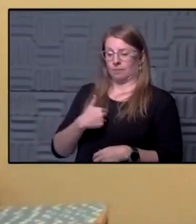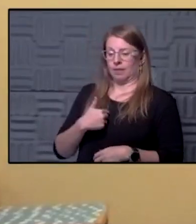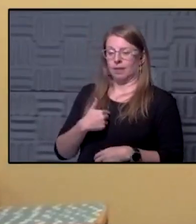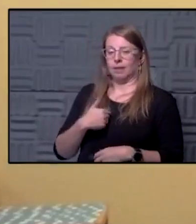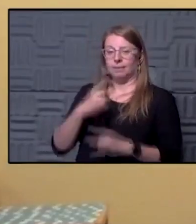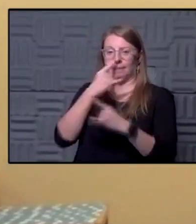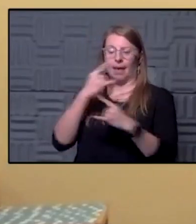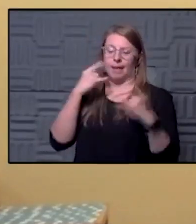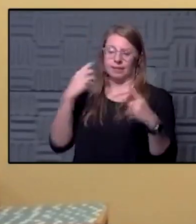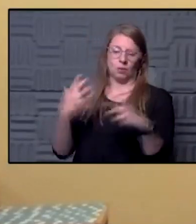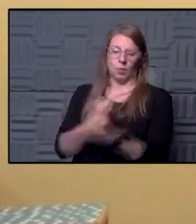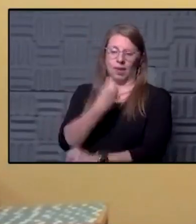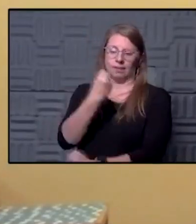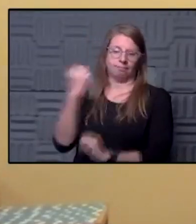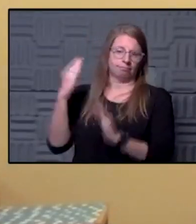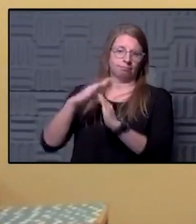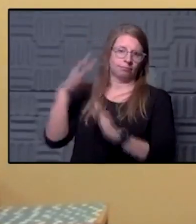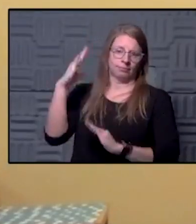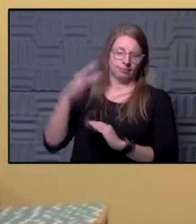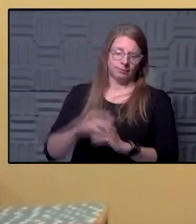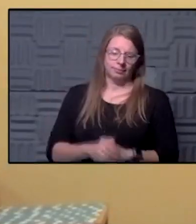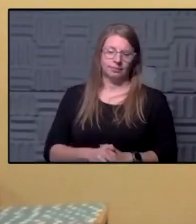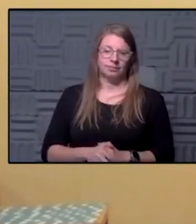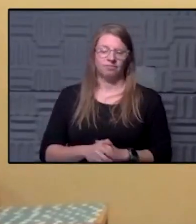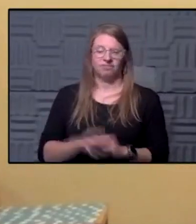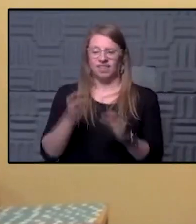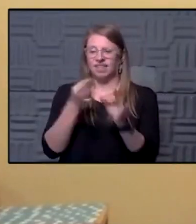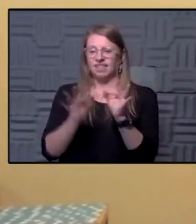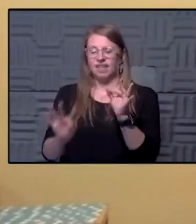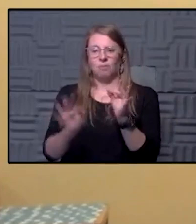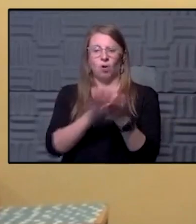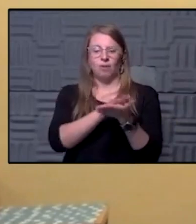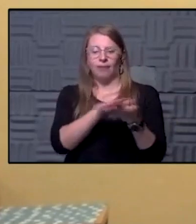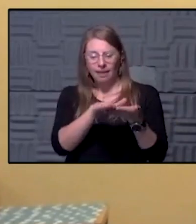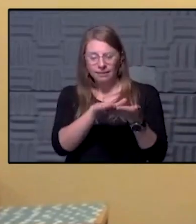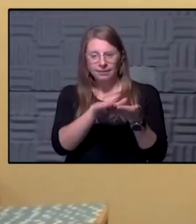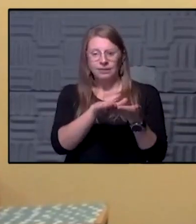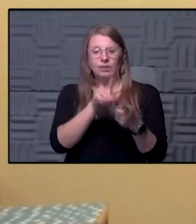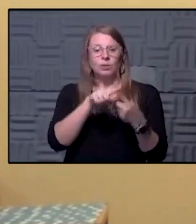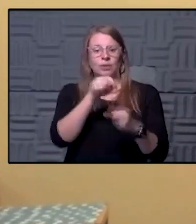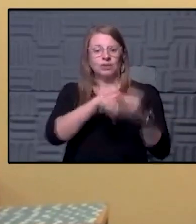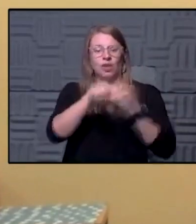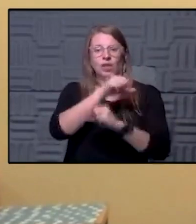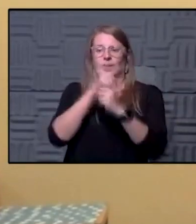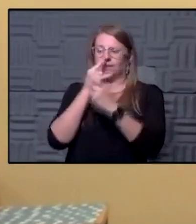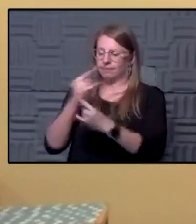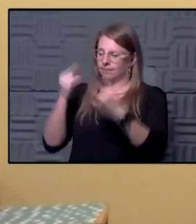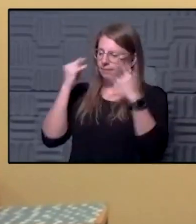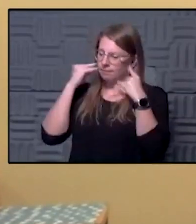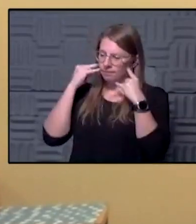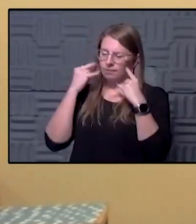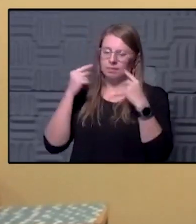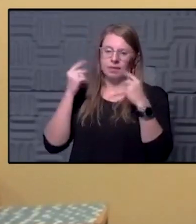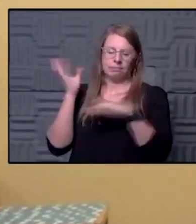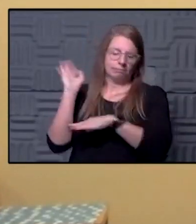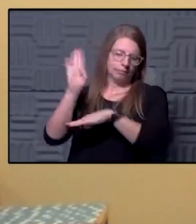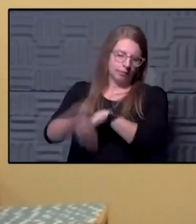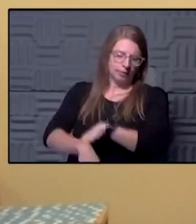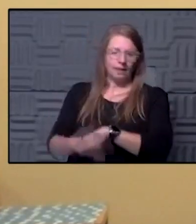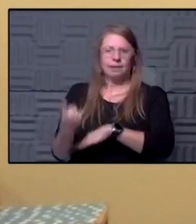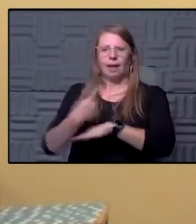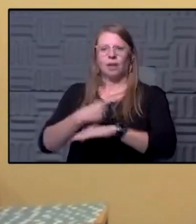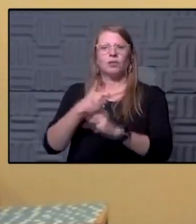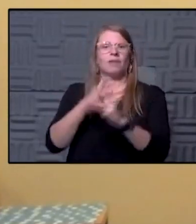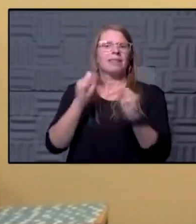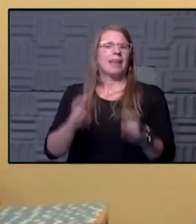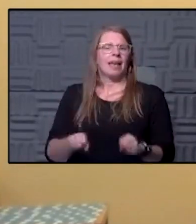win big time. So I'm going to say simple act of kindness, masks up all throughout the day. You guys can do it.